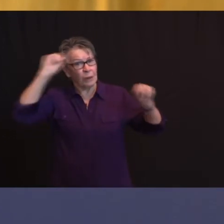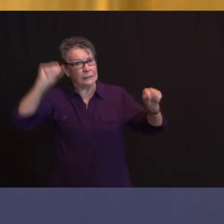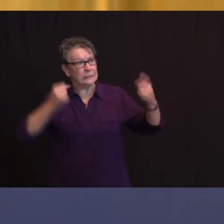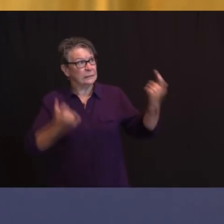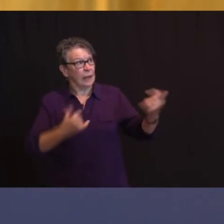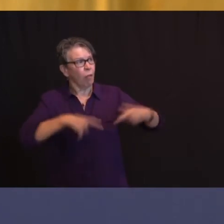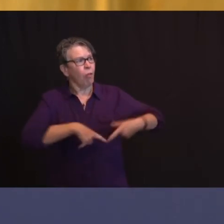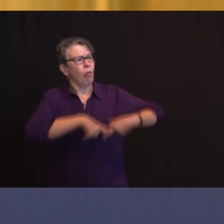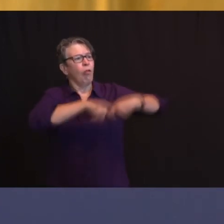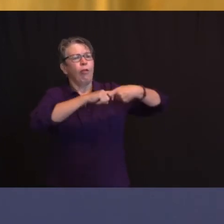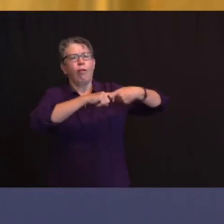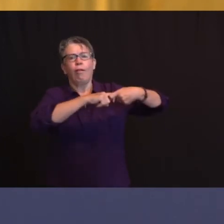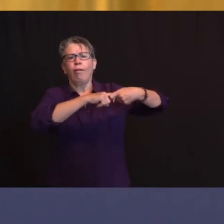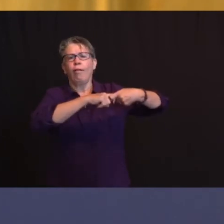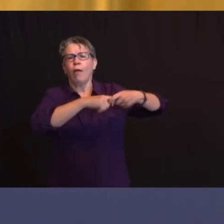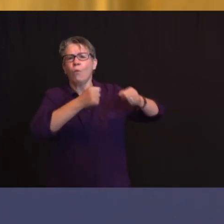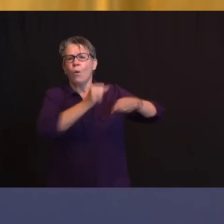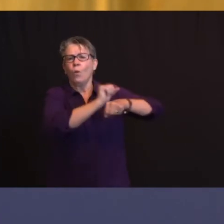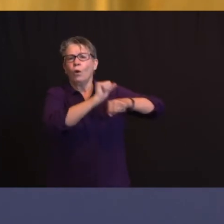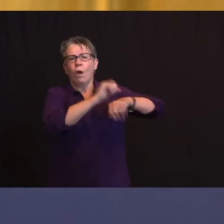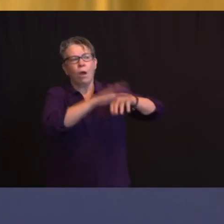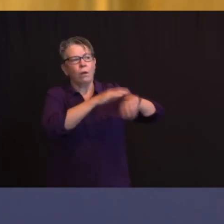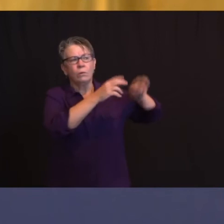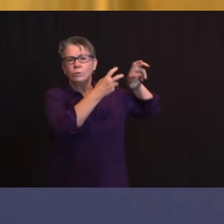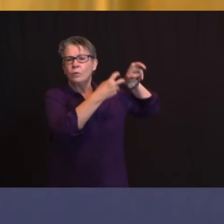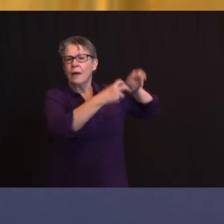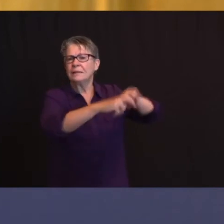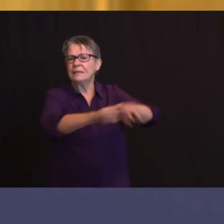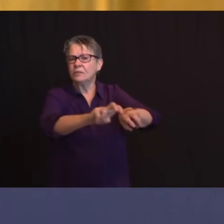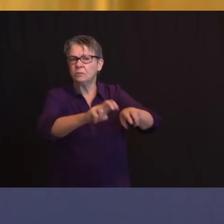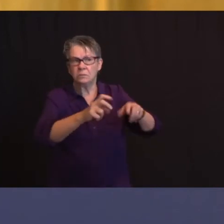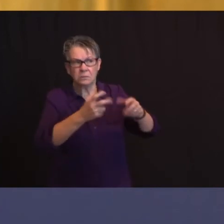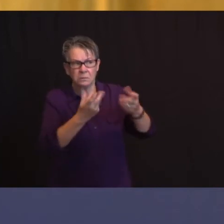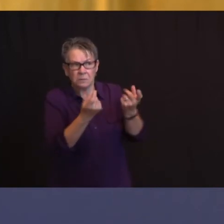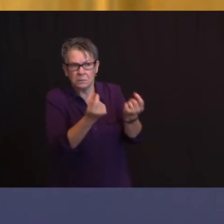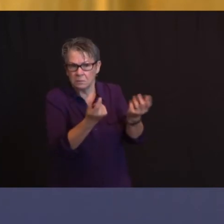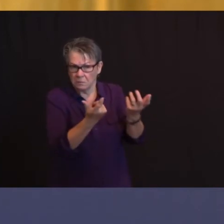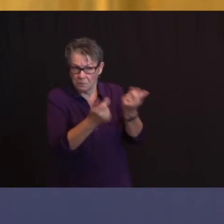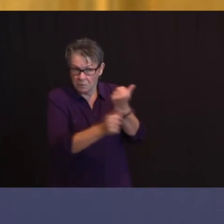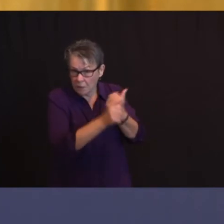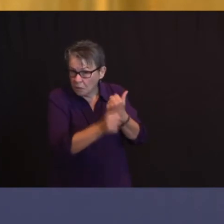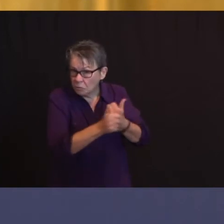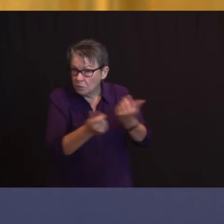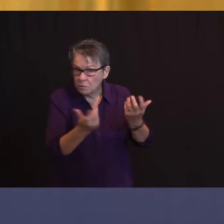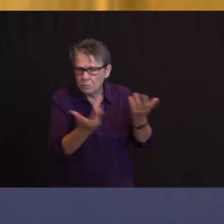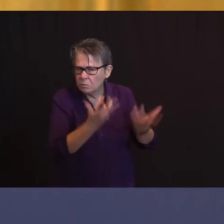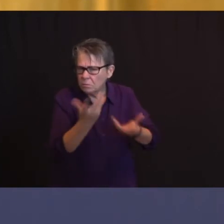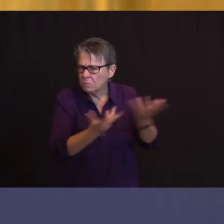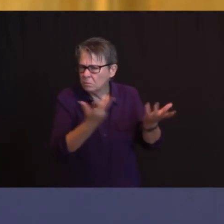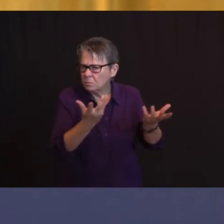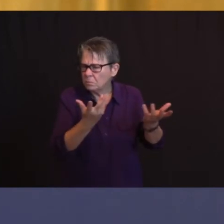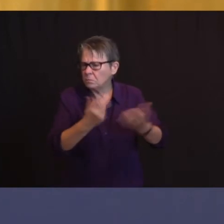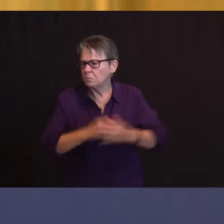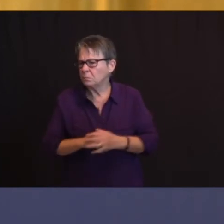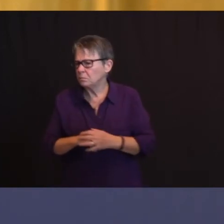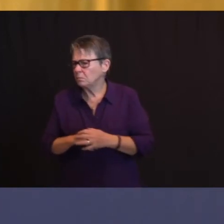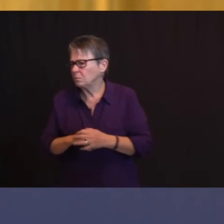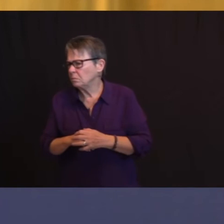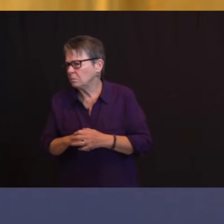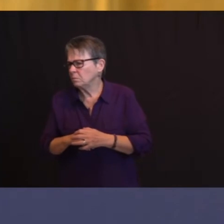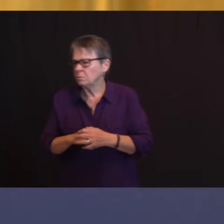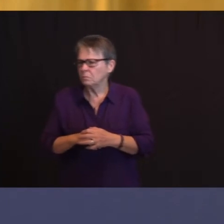theirs. The committee has theirs the Monday after Thanksgiving, and Jamel Hawley's is a few days later. They say they'll